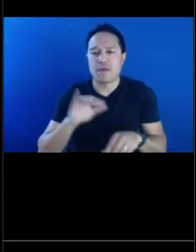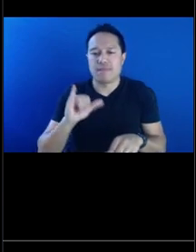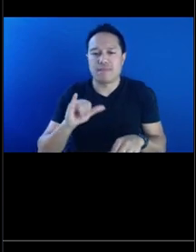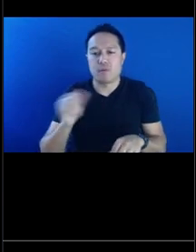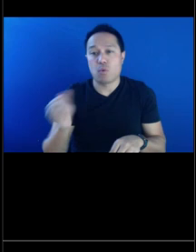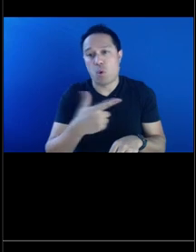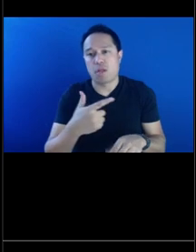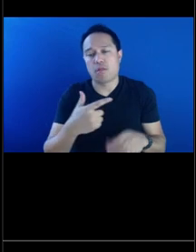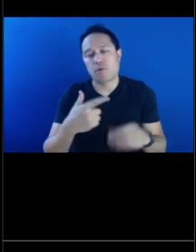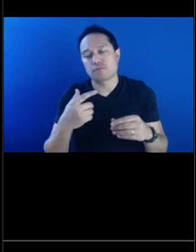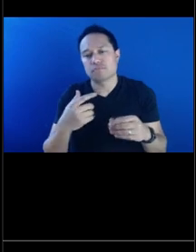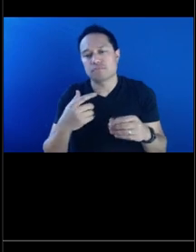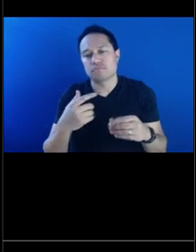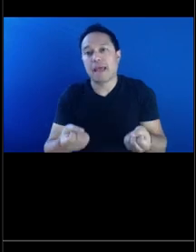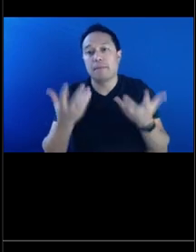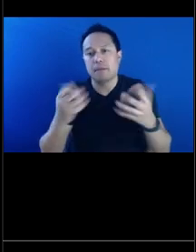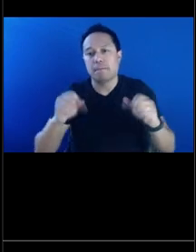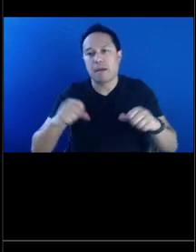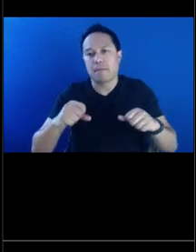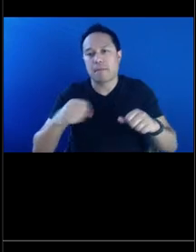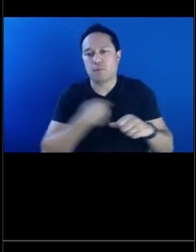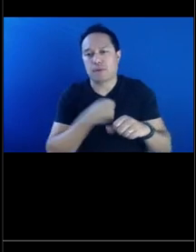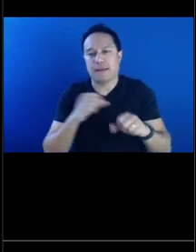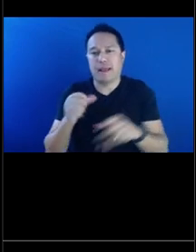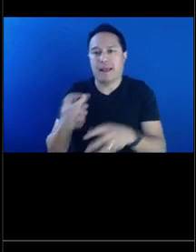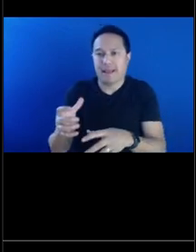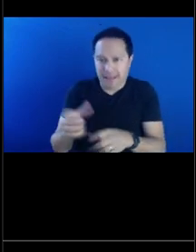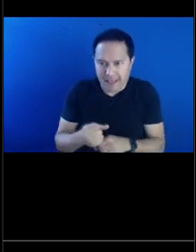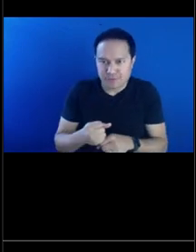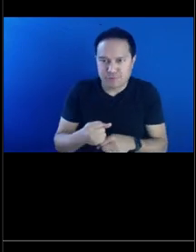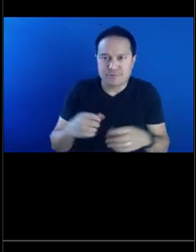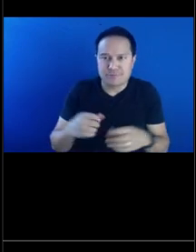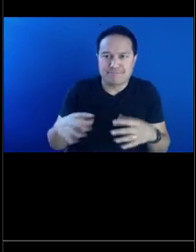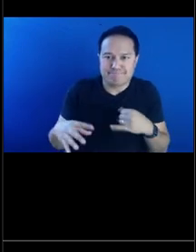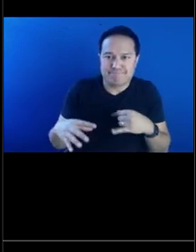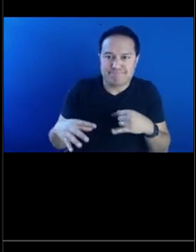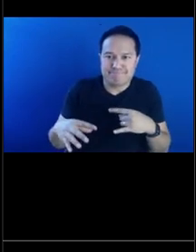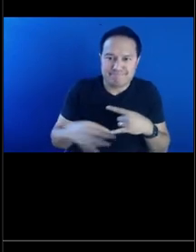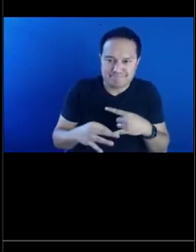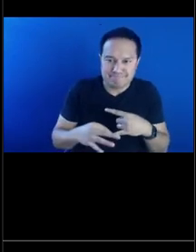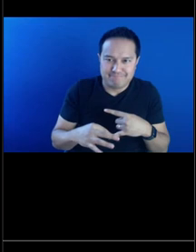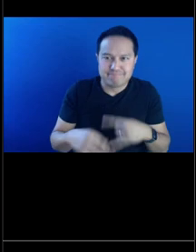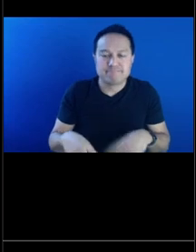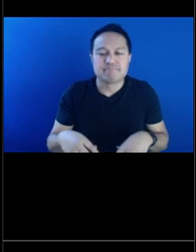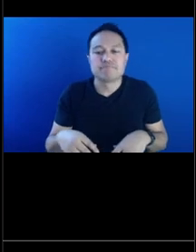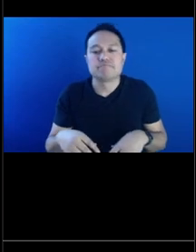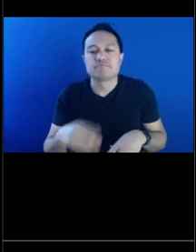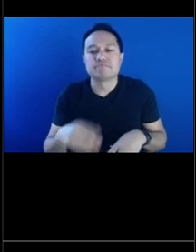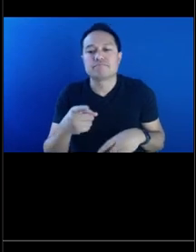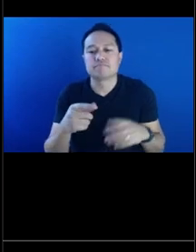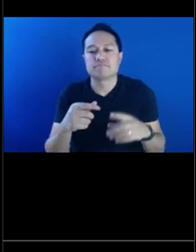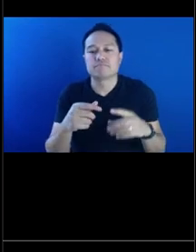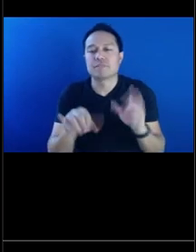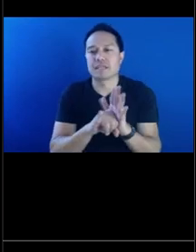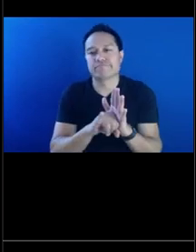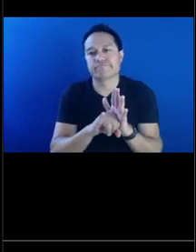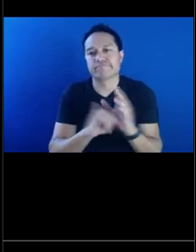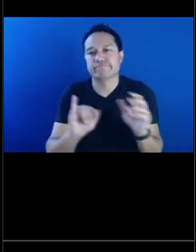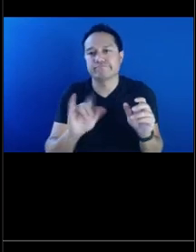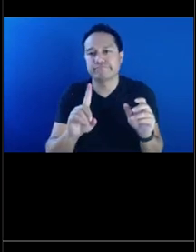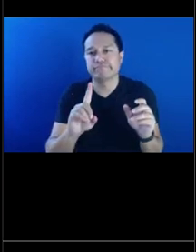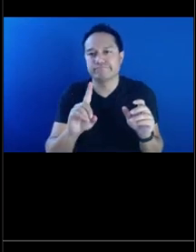many as we can catch and handle. And those tags give a permanent identification to each animal so that we can